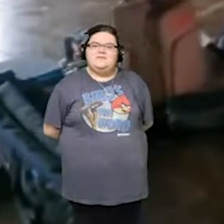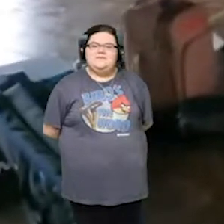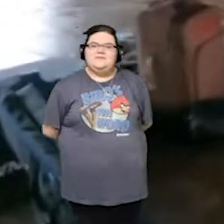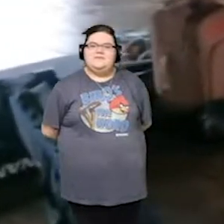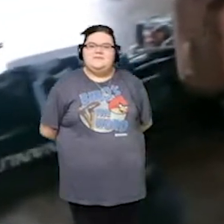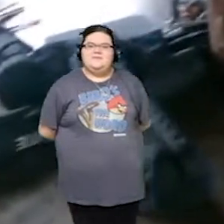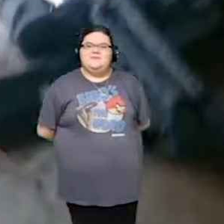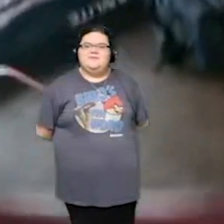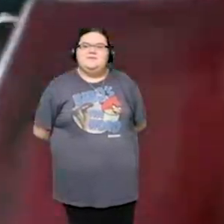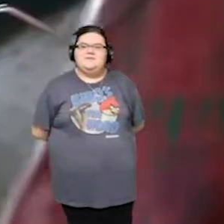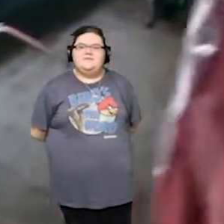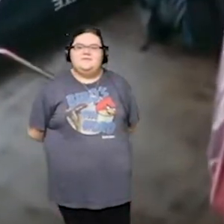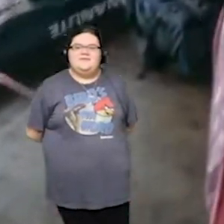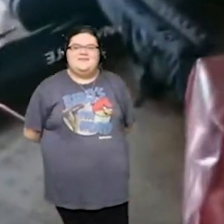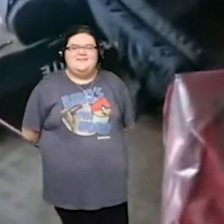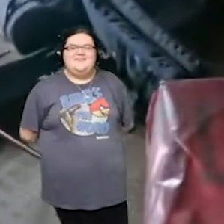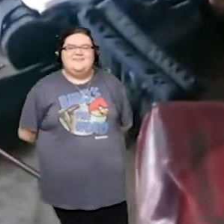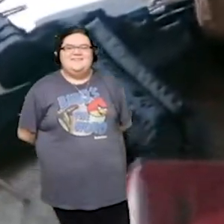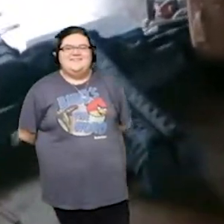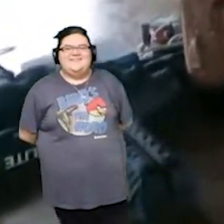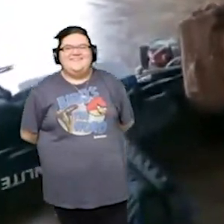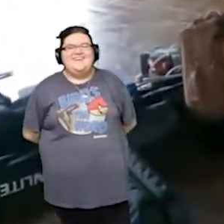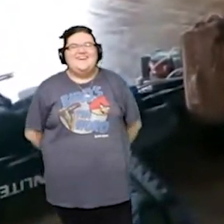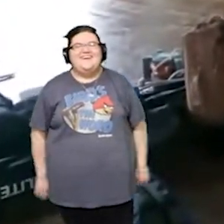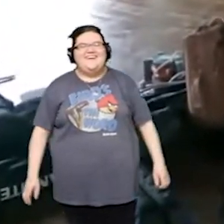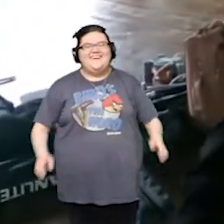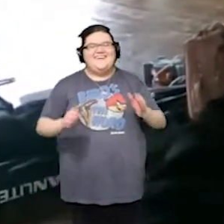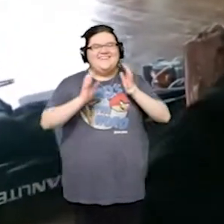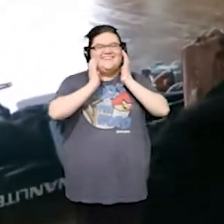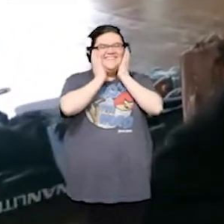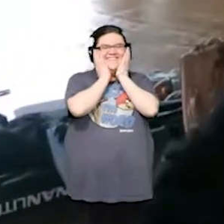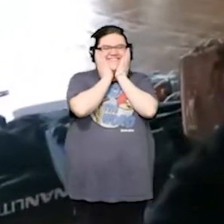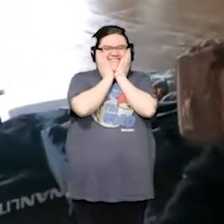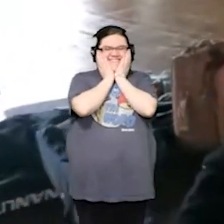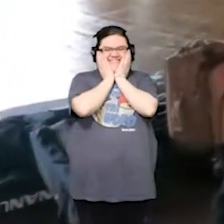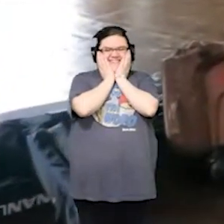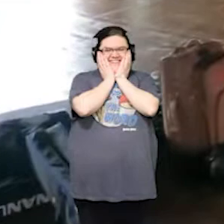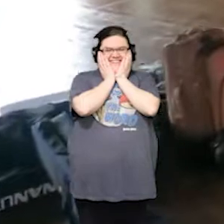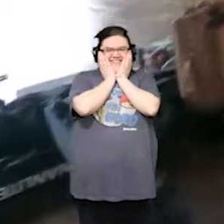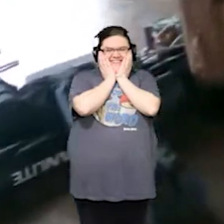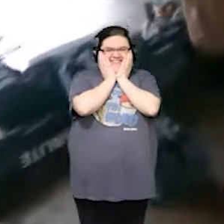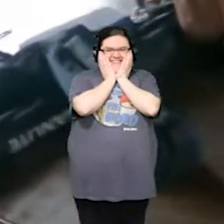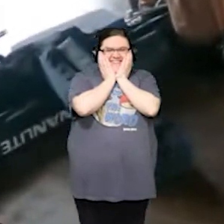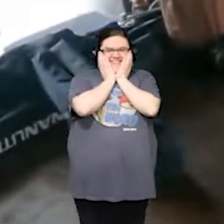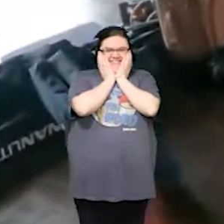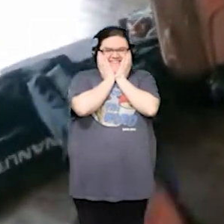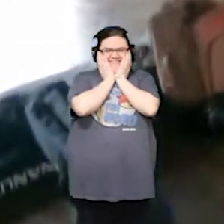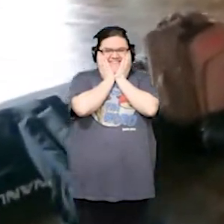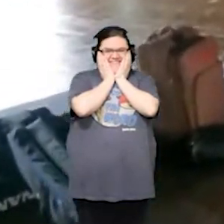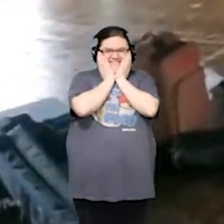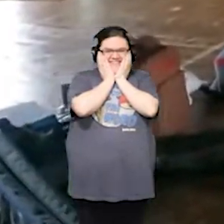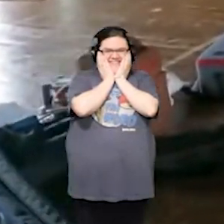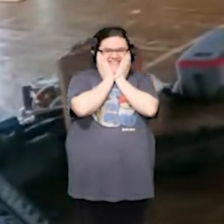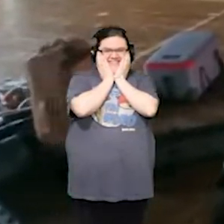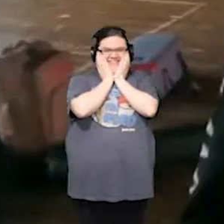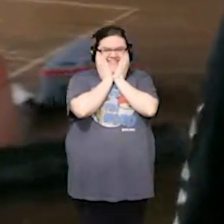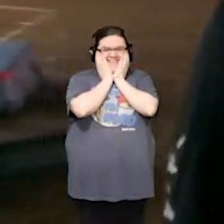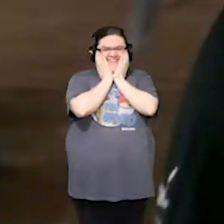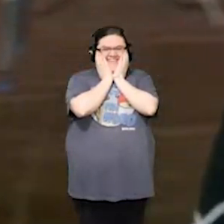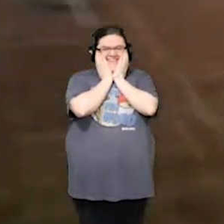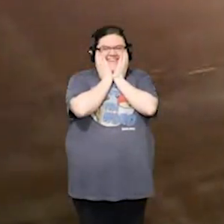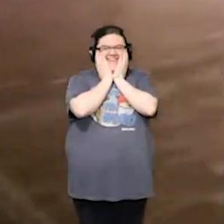So you got me subs, so I got you a gift. Are you serious? Subs. Are you for real? Me for real. It's not your birthday, but that's the only wrapping paper. You got me a